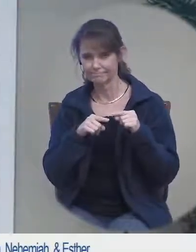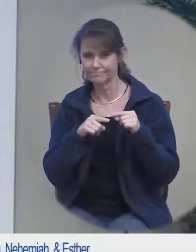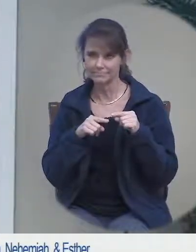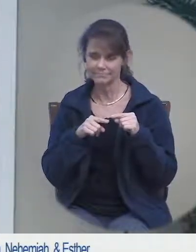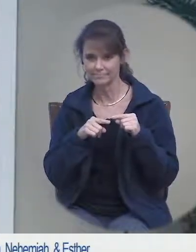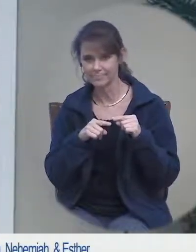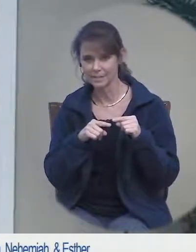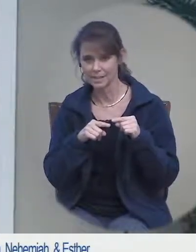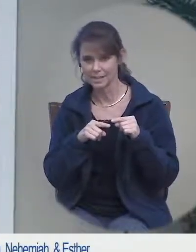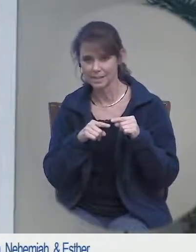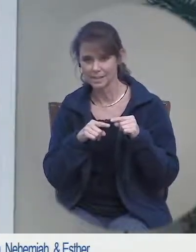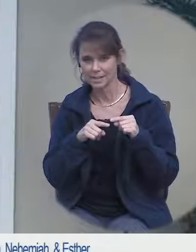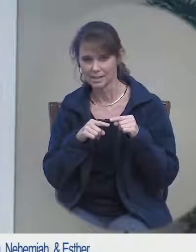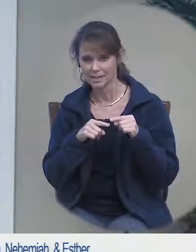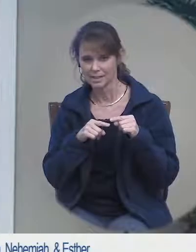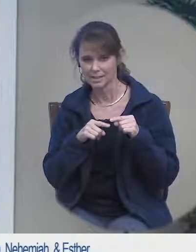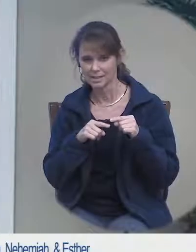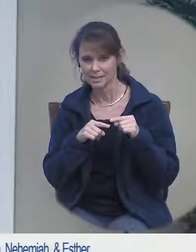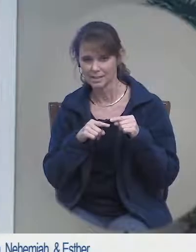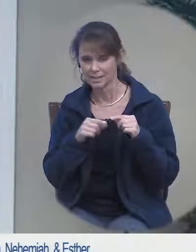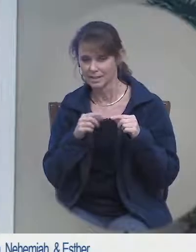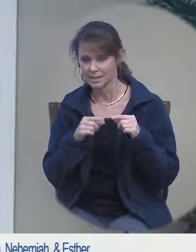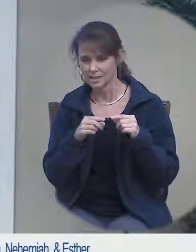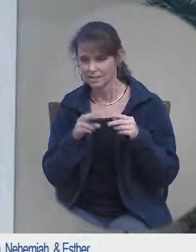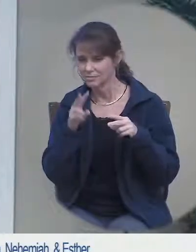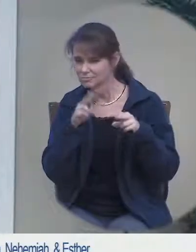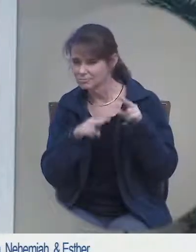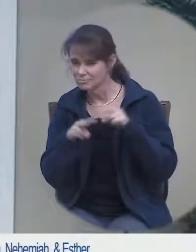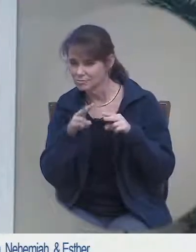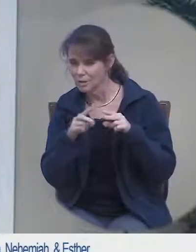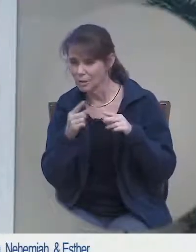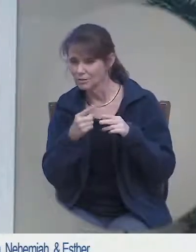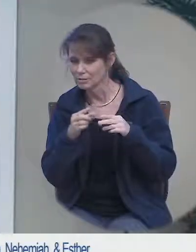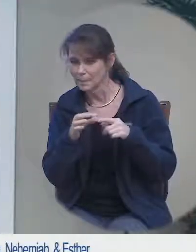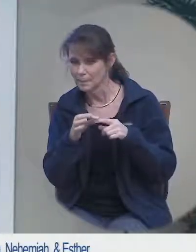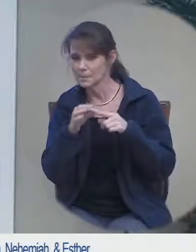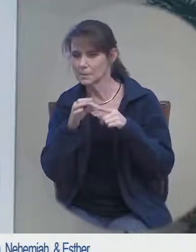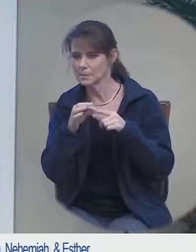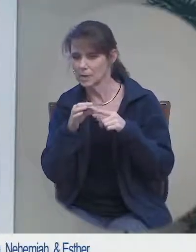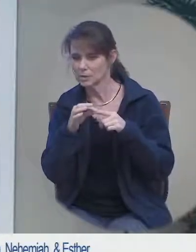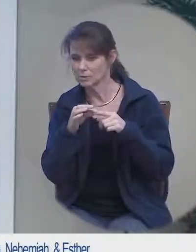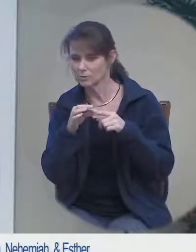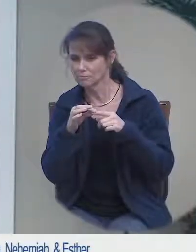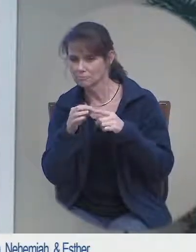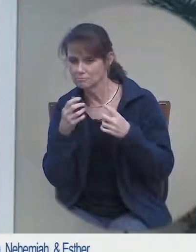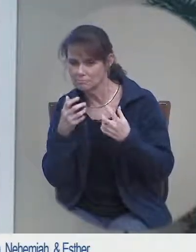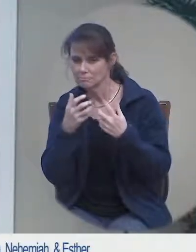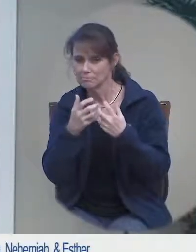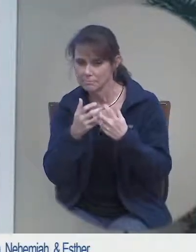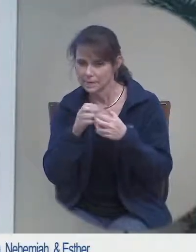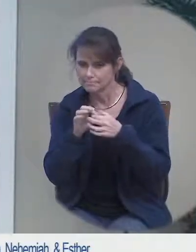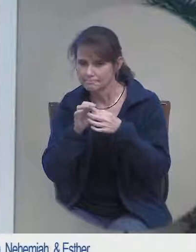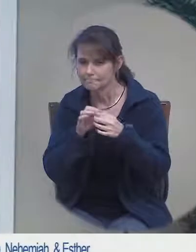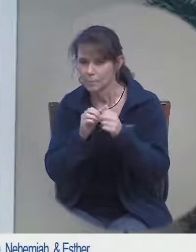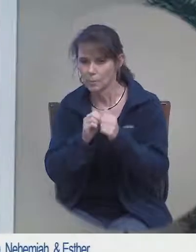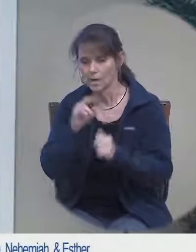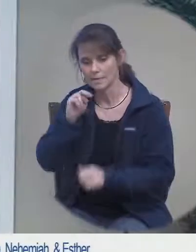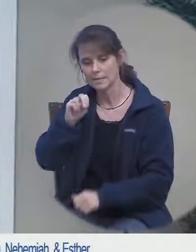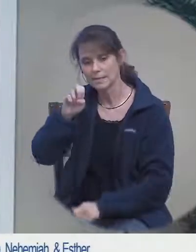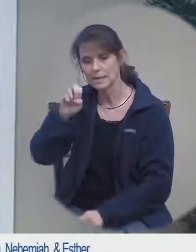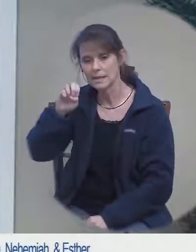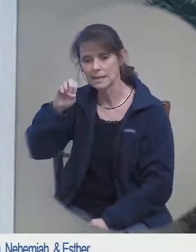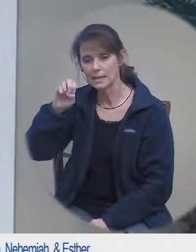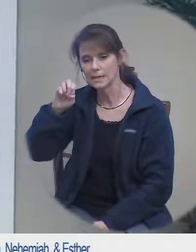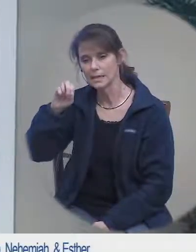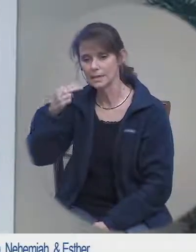not necessarily unique, but seems very peculiar to Nehemiah. Nehemiah seems to be a guy who likes